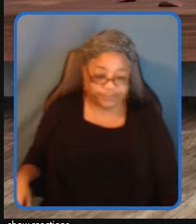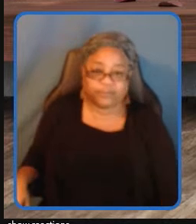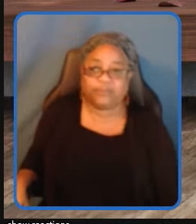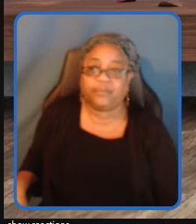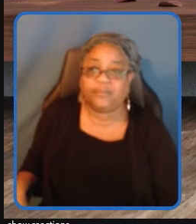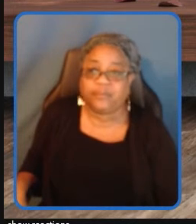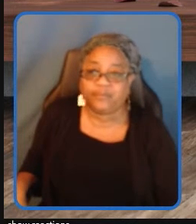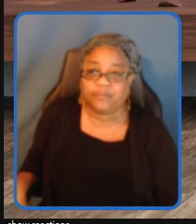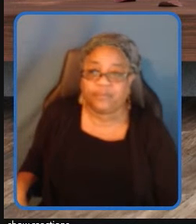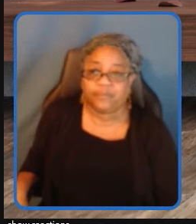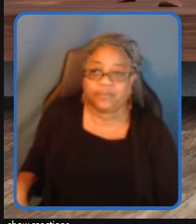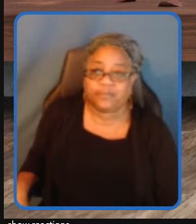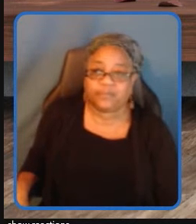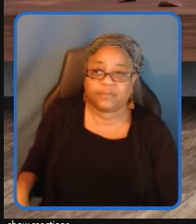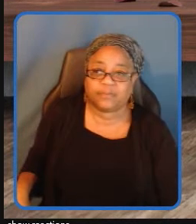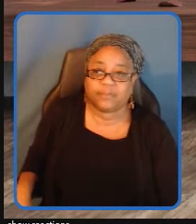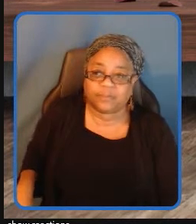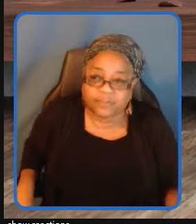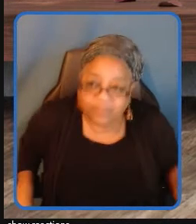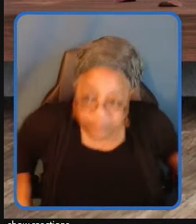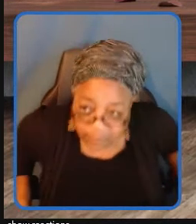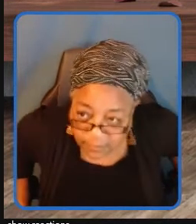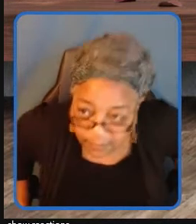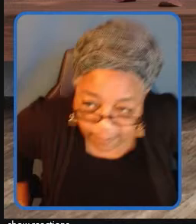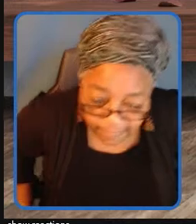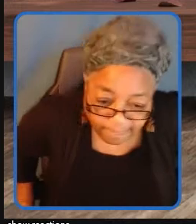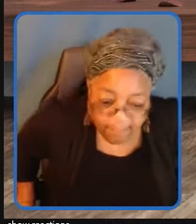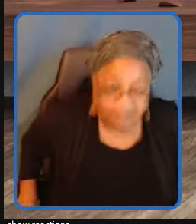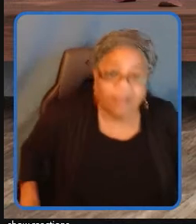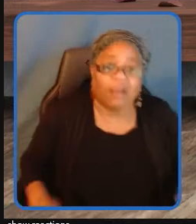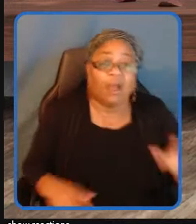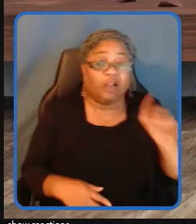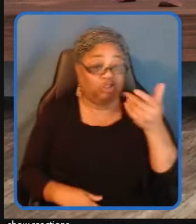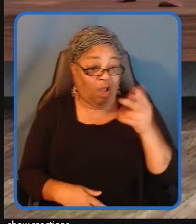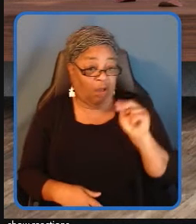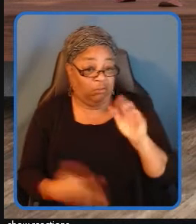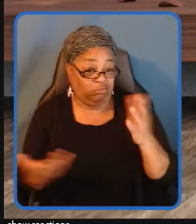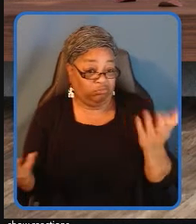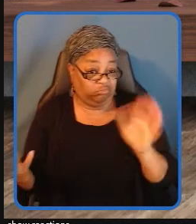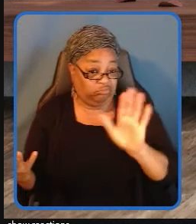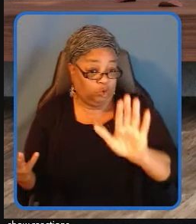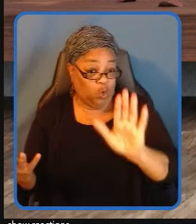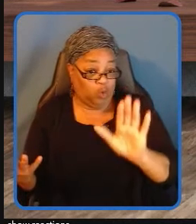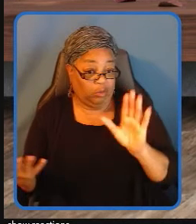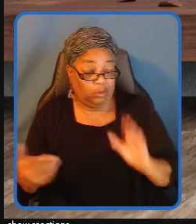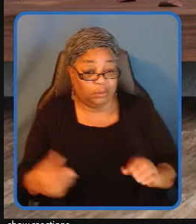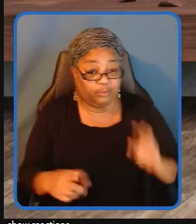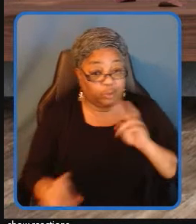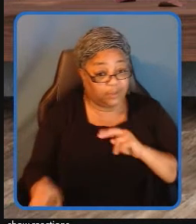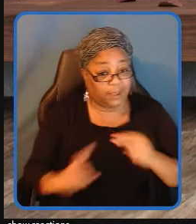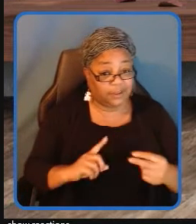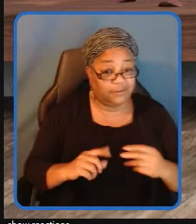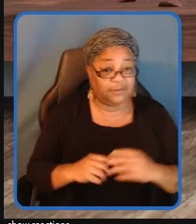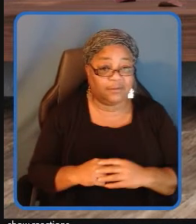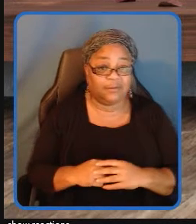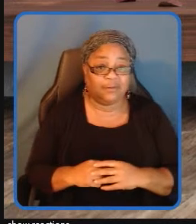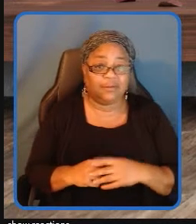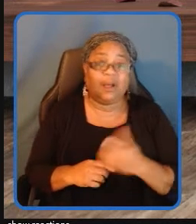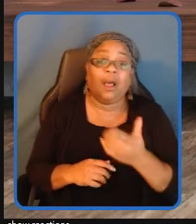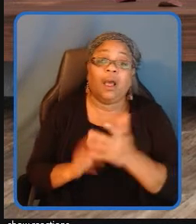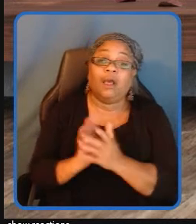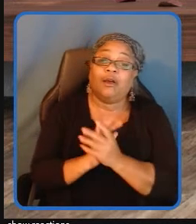that. John, what's your definition or take on inclusive leadership? Dwana, thank you. And first of all, I want to congratulate